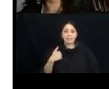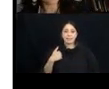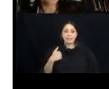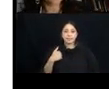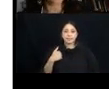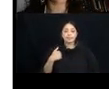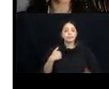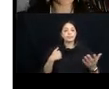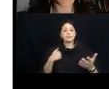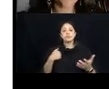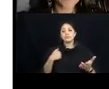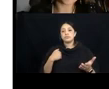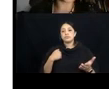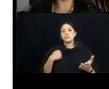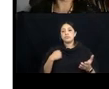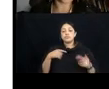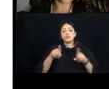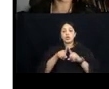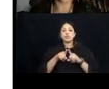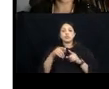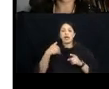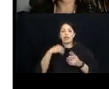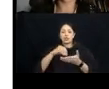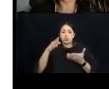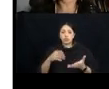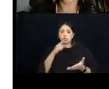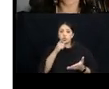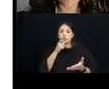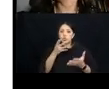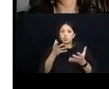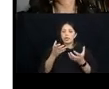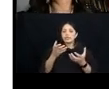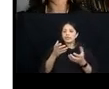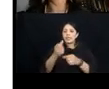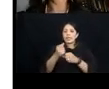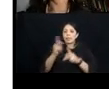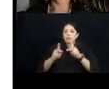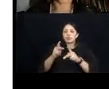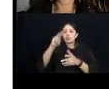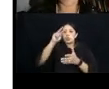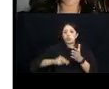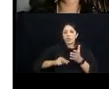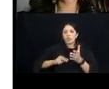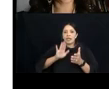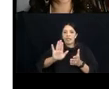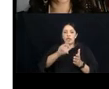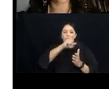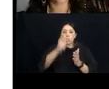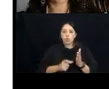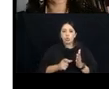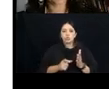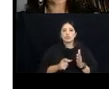just political, but how do you get people to read things? Well, you put some interesting things in there, like dances